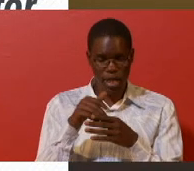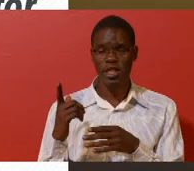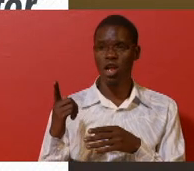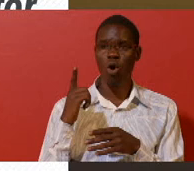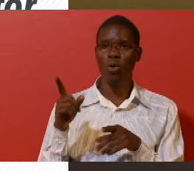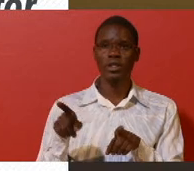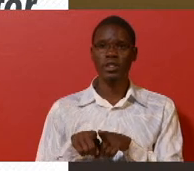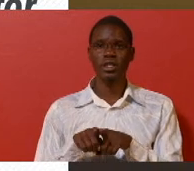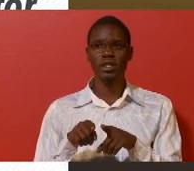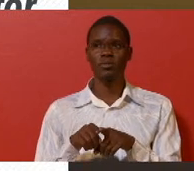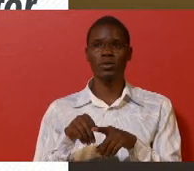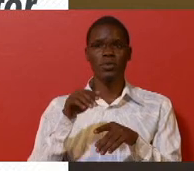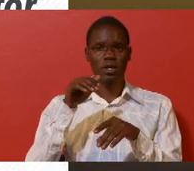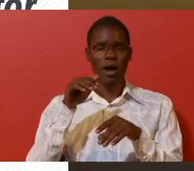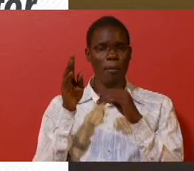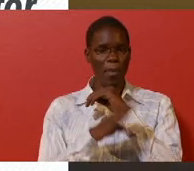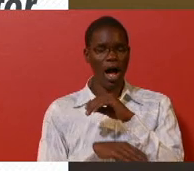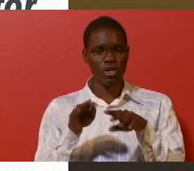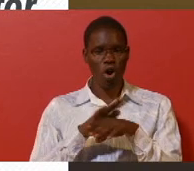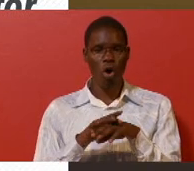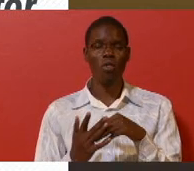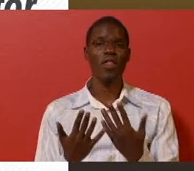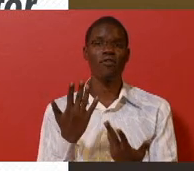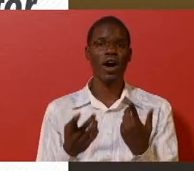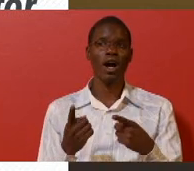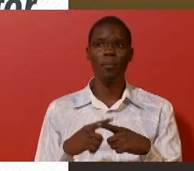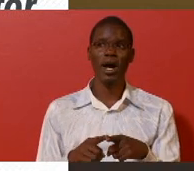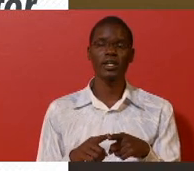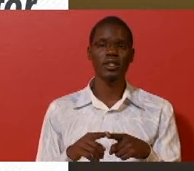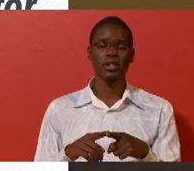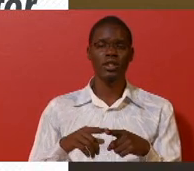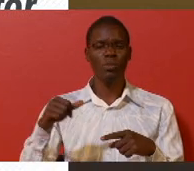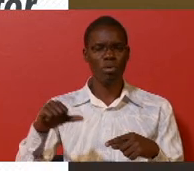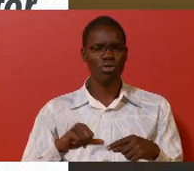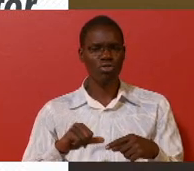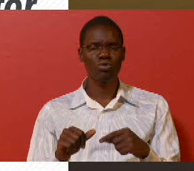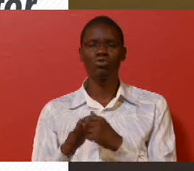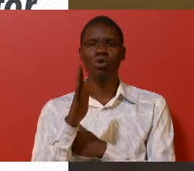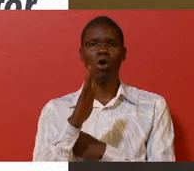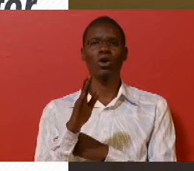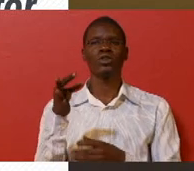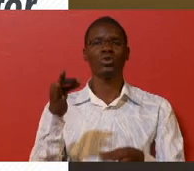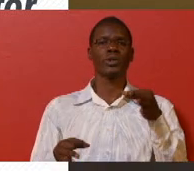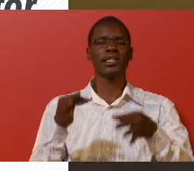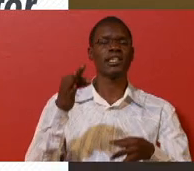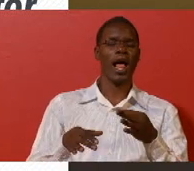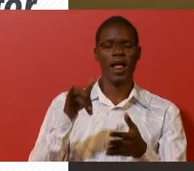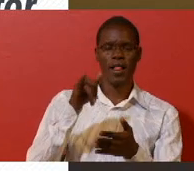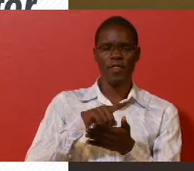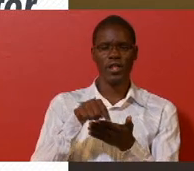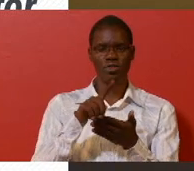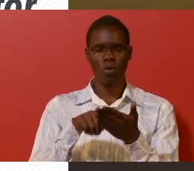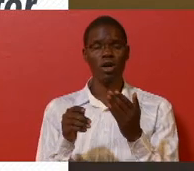bed undefiled. But fornicators and adulterers, God will judge. This is what God is saying.